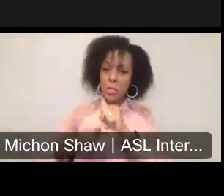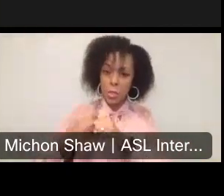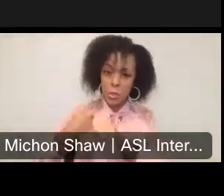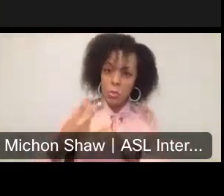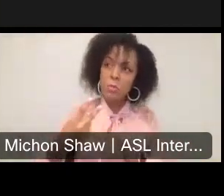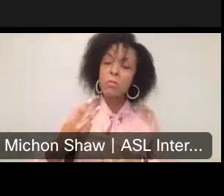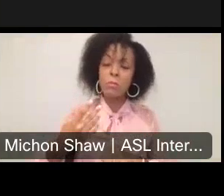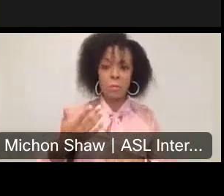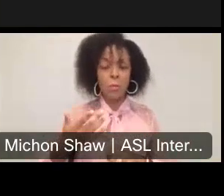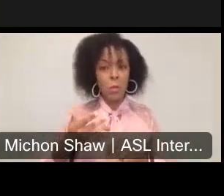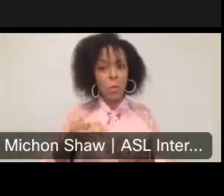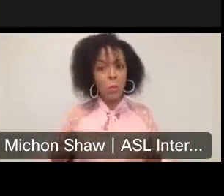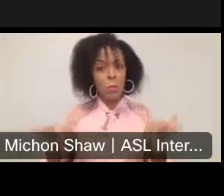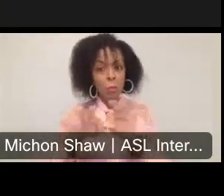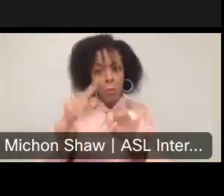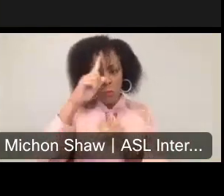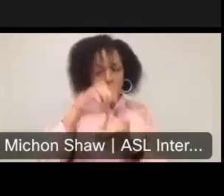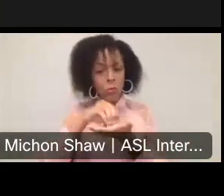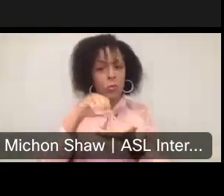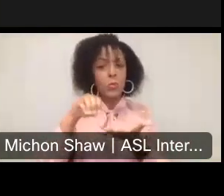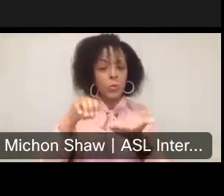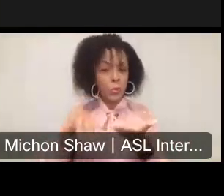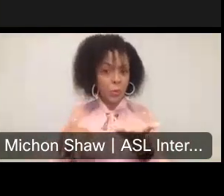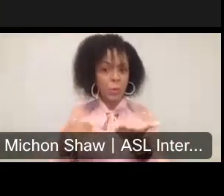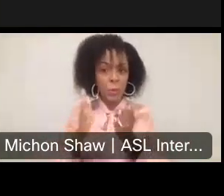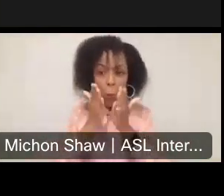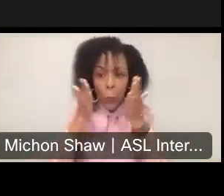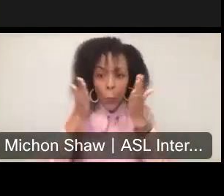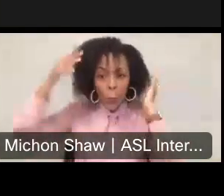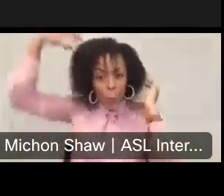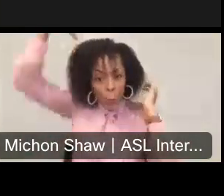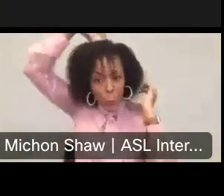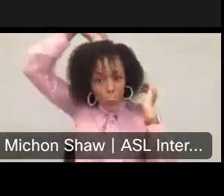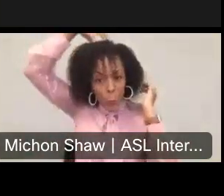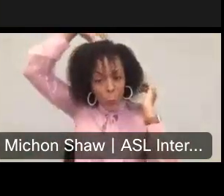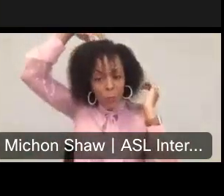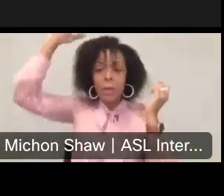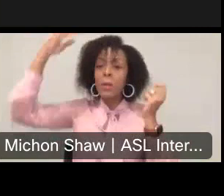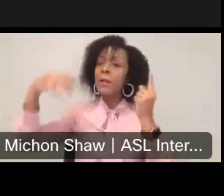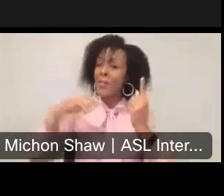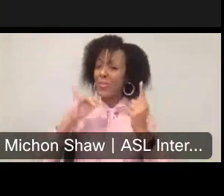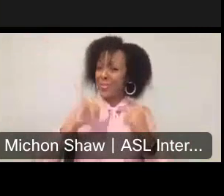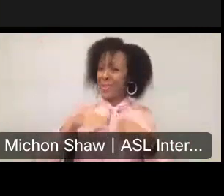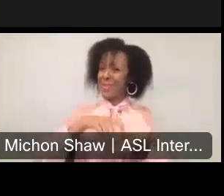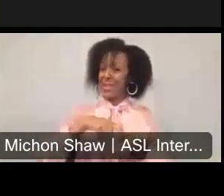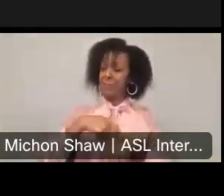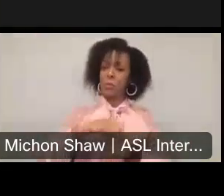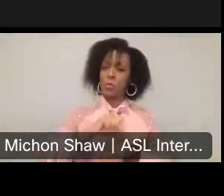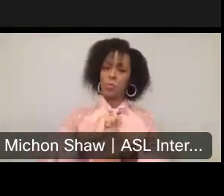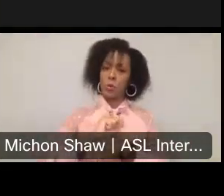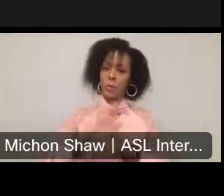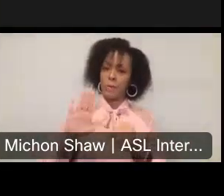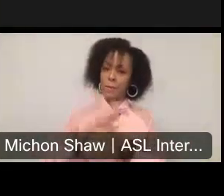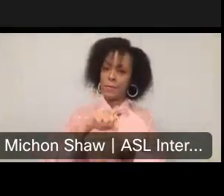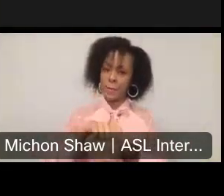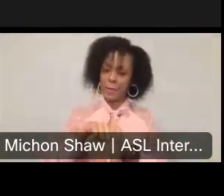to do that. And because I was working full time, I actually was already in